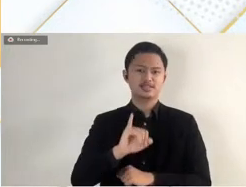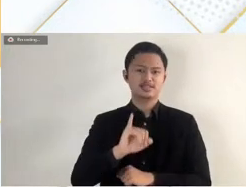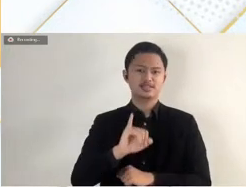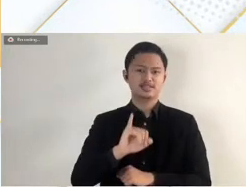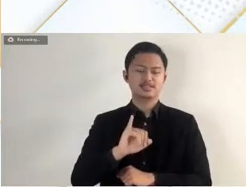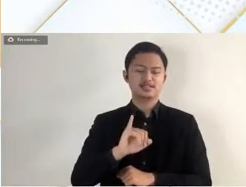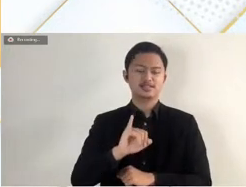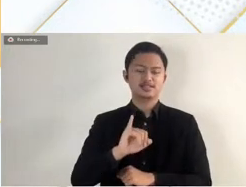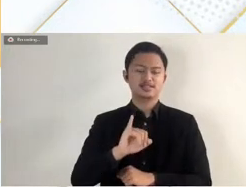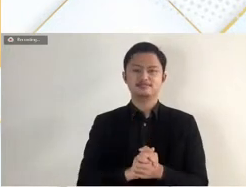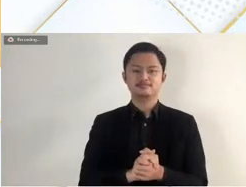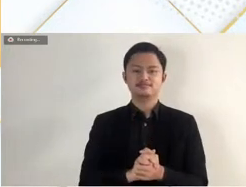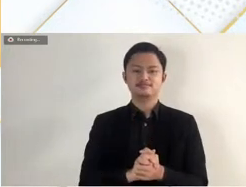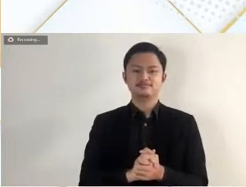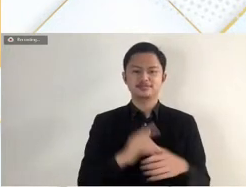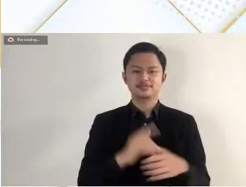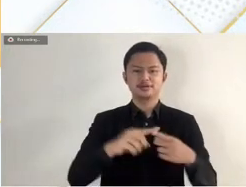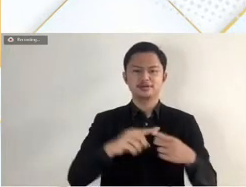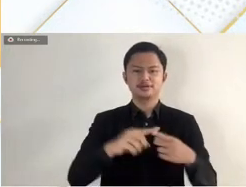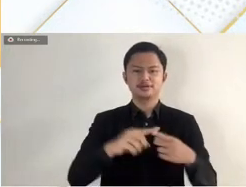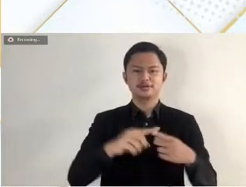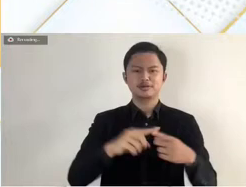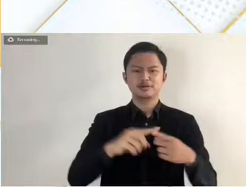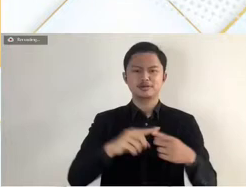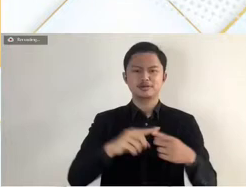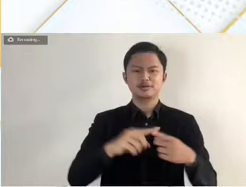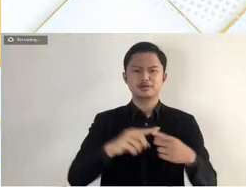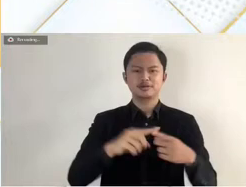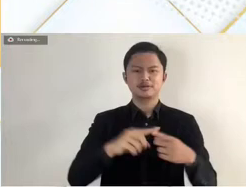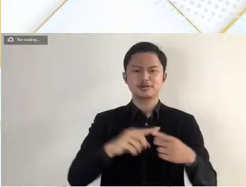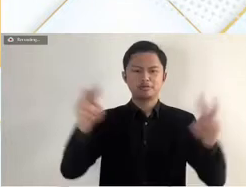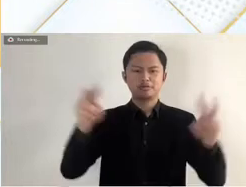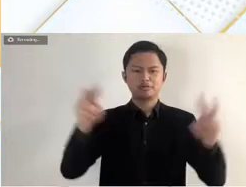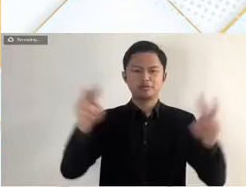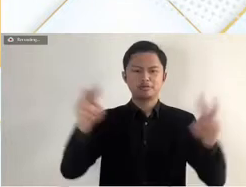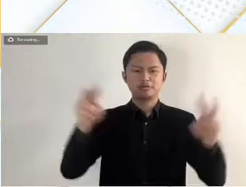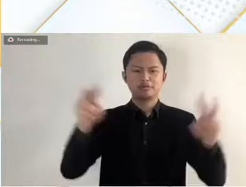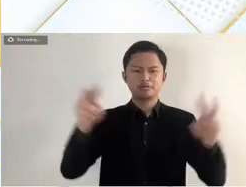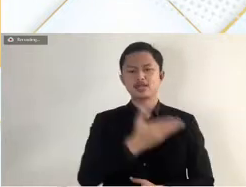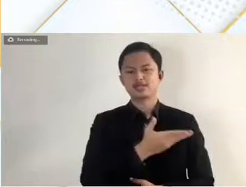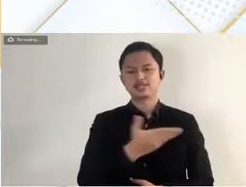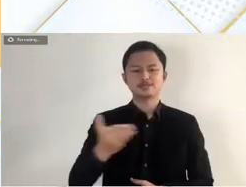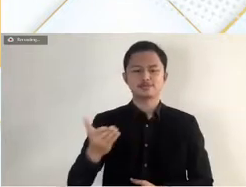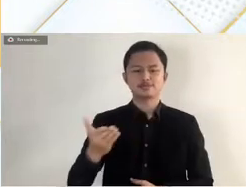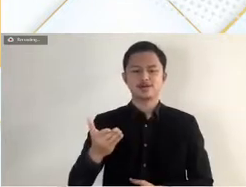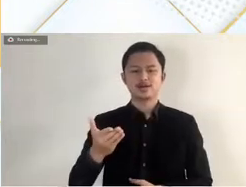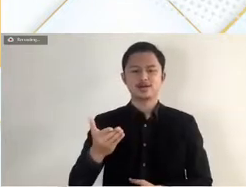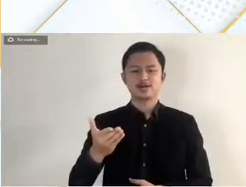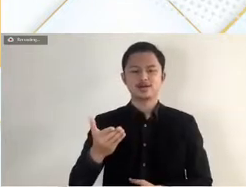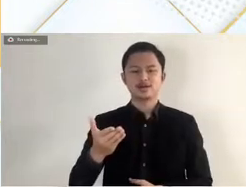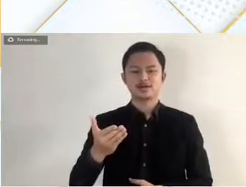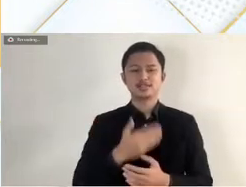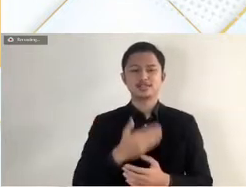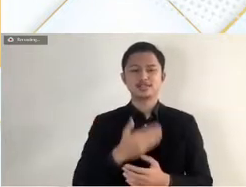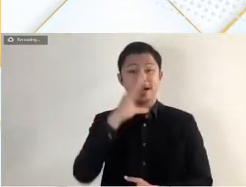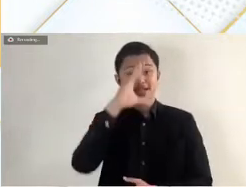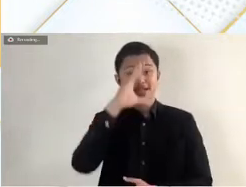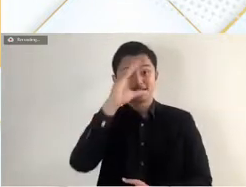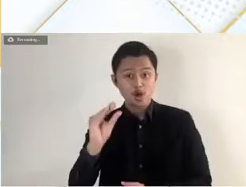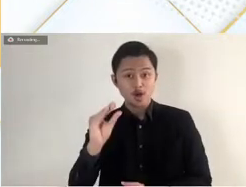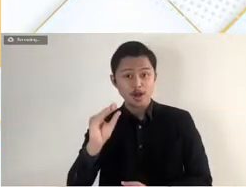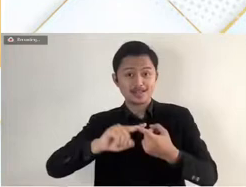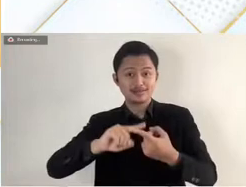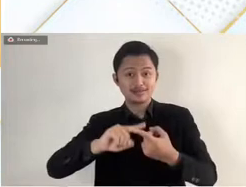participants, ladies and gentlemen, a very good morning to all of you and very good afternoon for friends